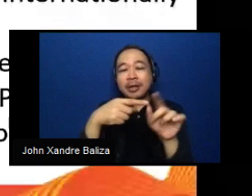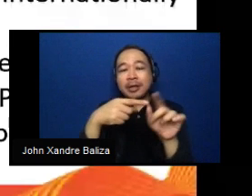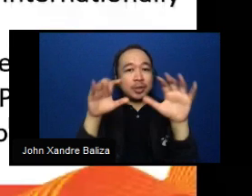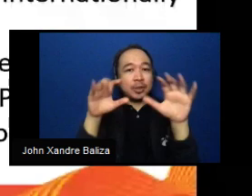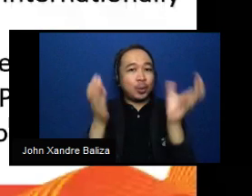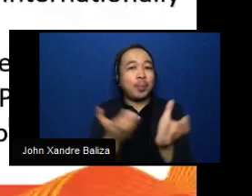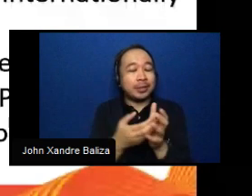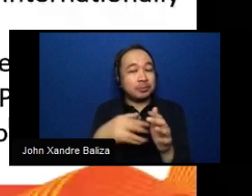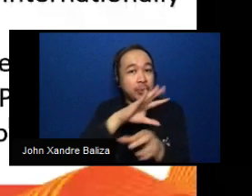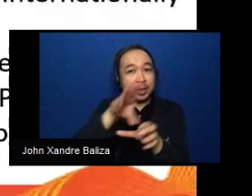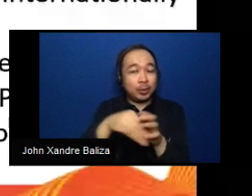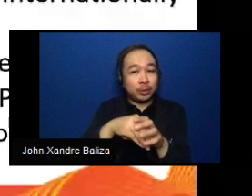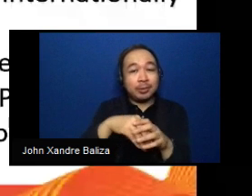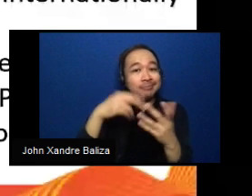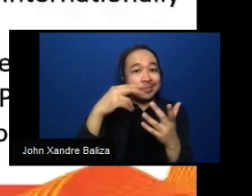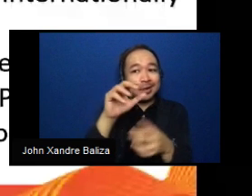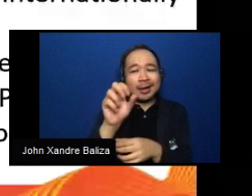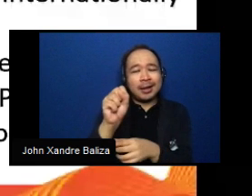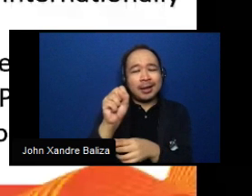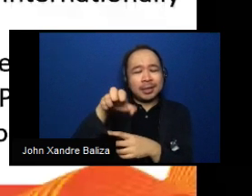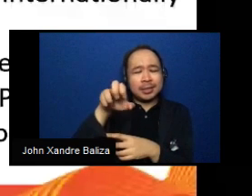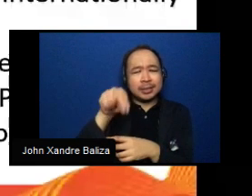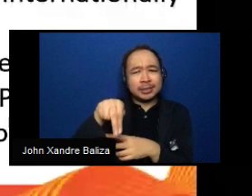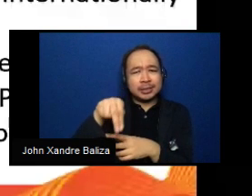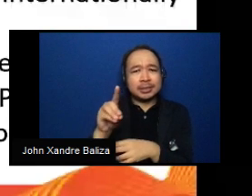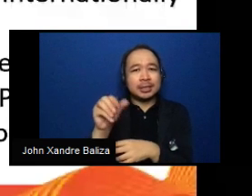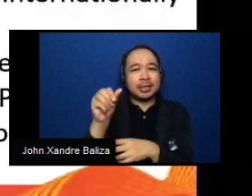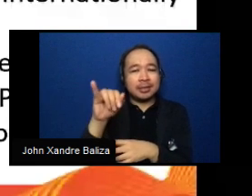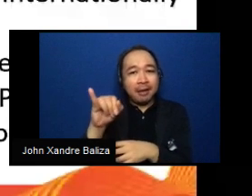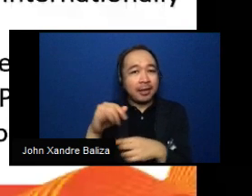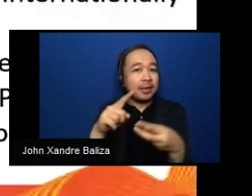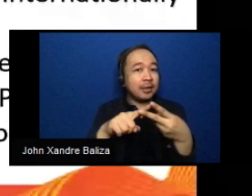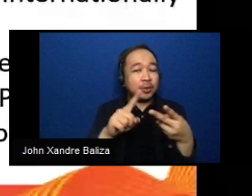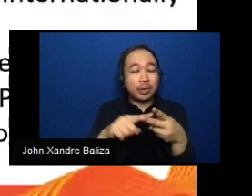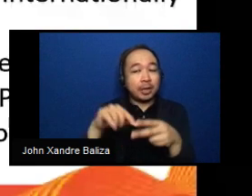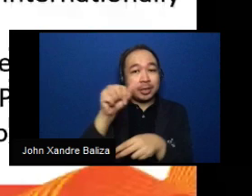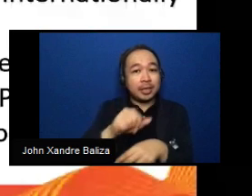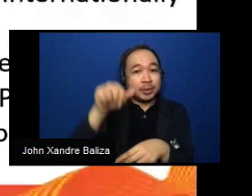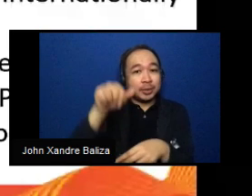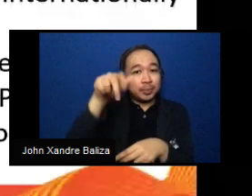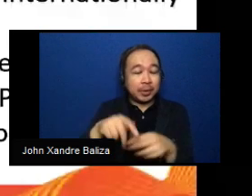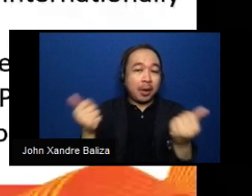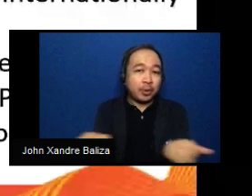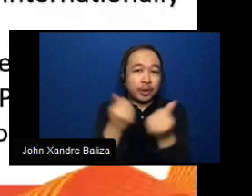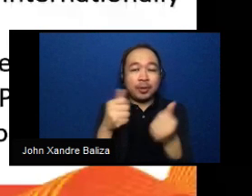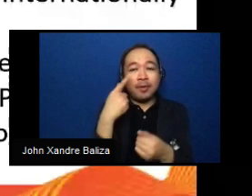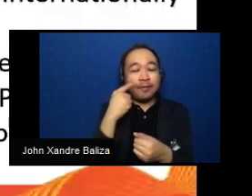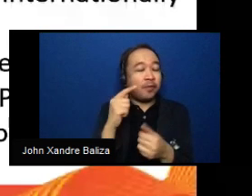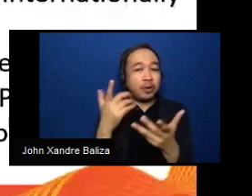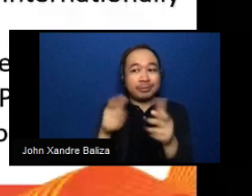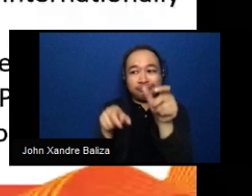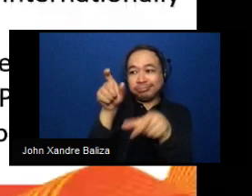Risk Reduction, the Madrid International Plan of Action on Aging, the Regional Action Framework on Civil Registration and Vital Statistics and